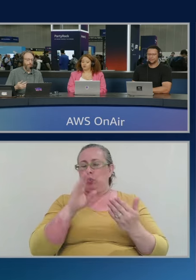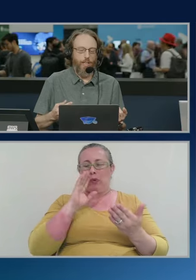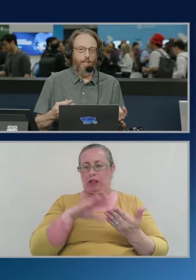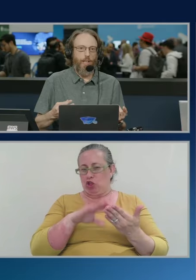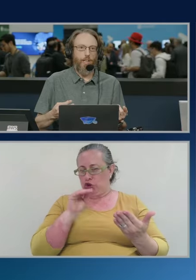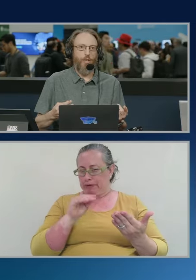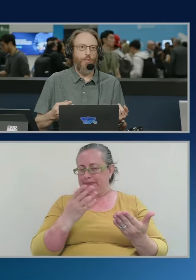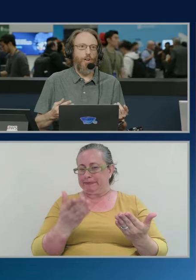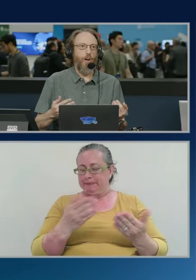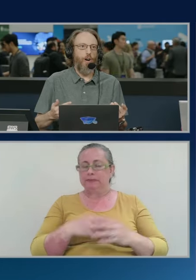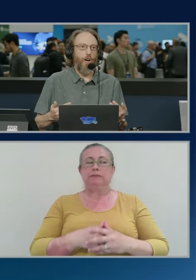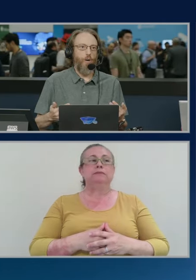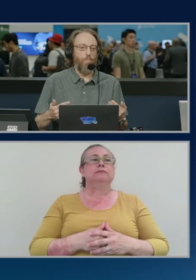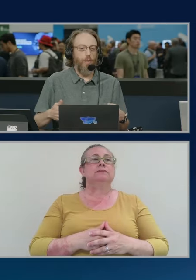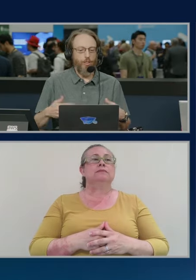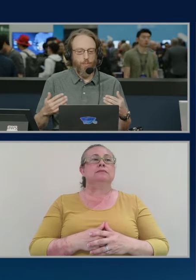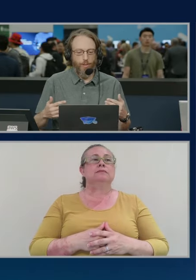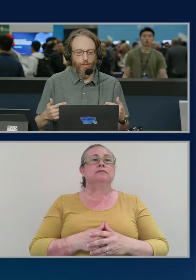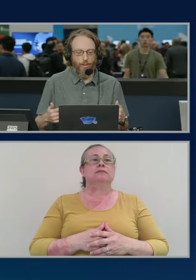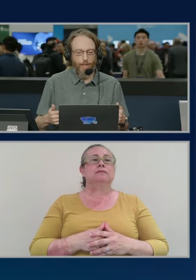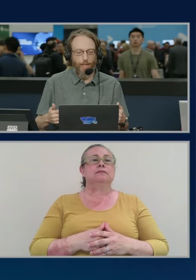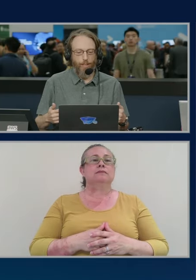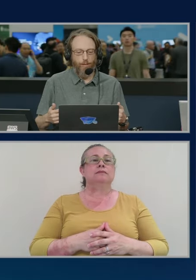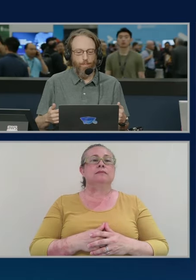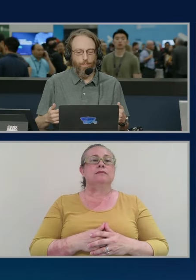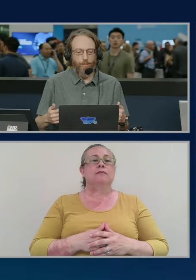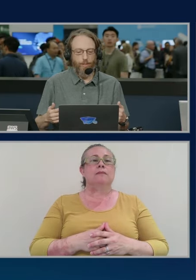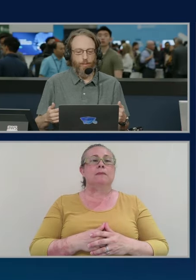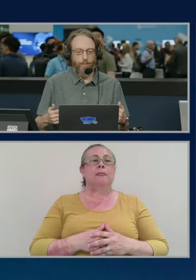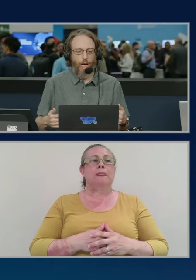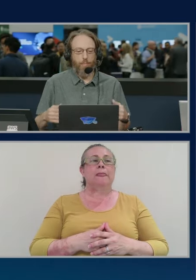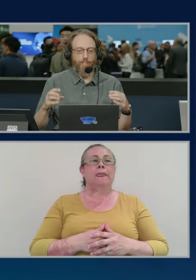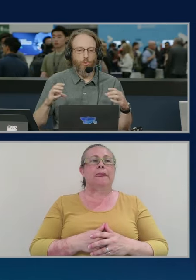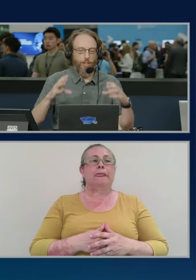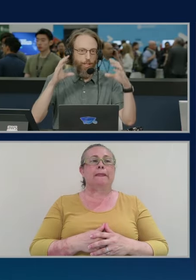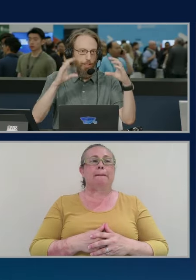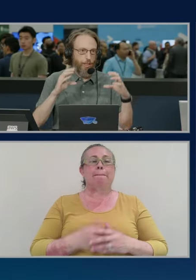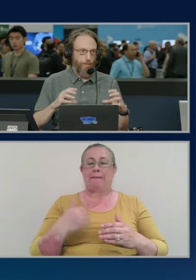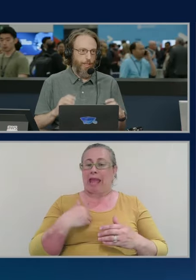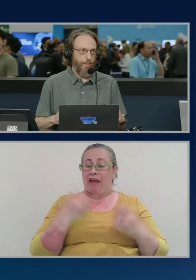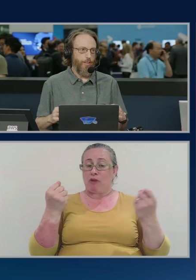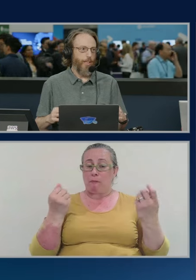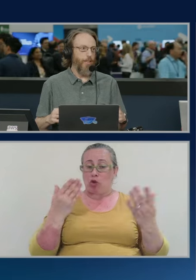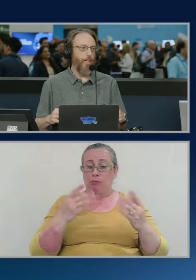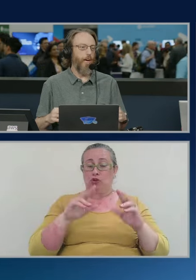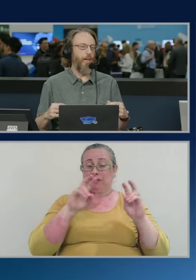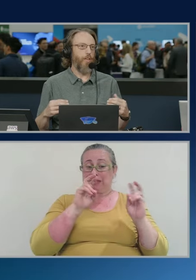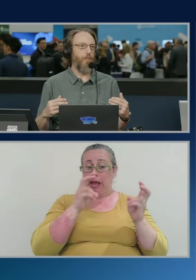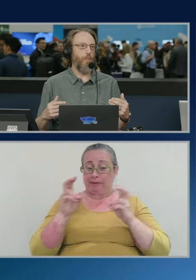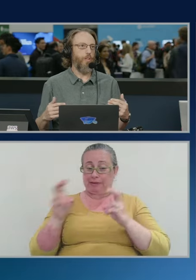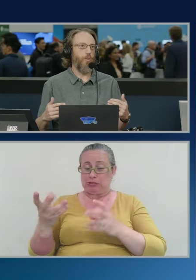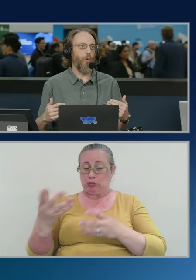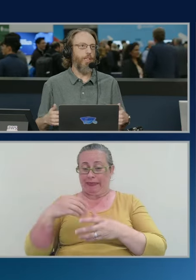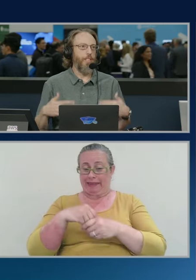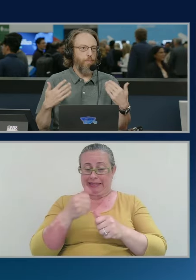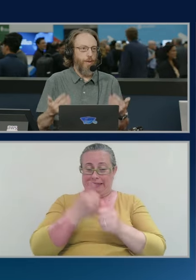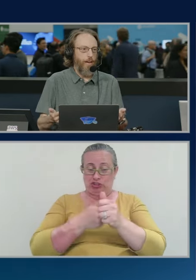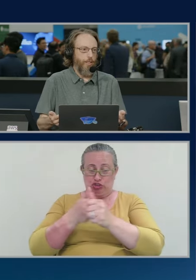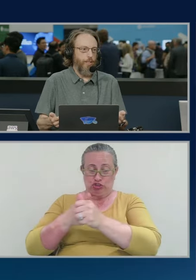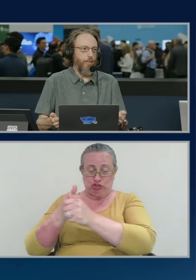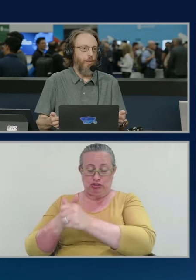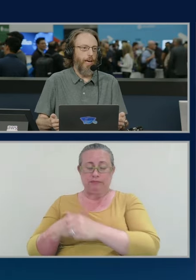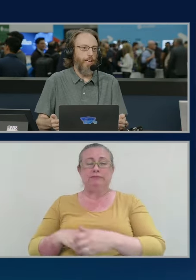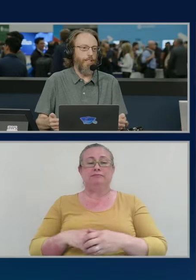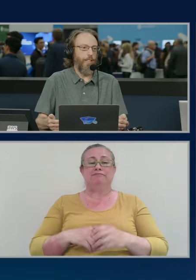And there are multiple topics within each of these that we can deep